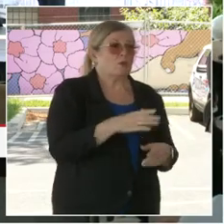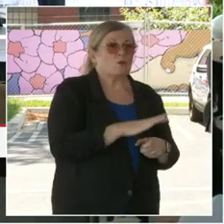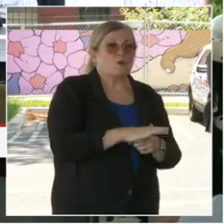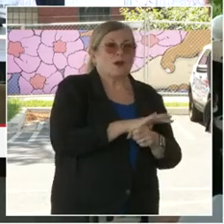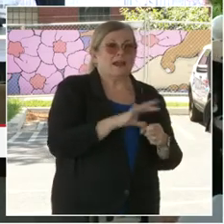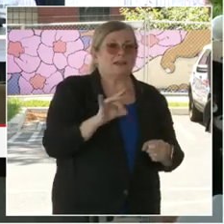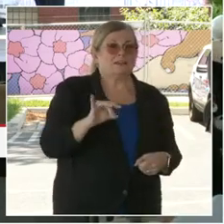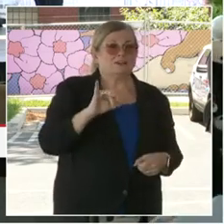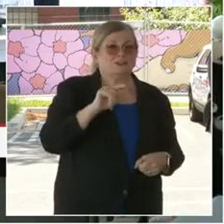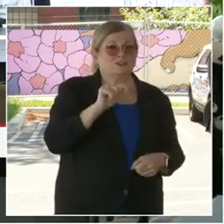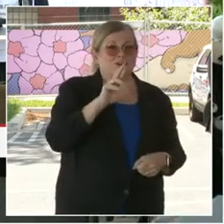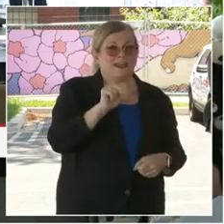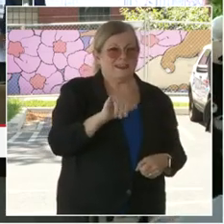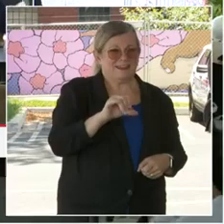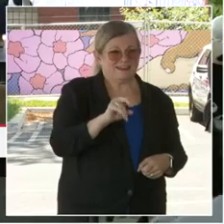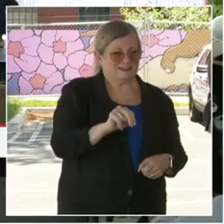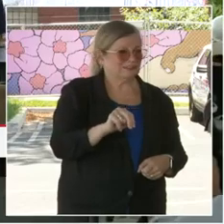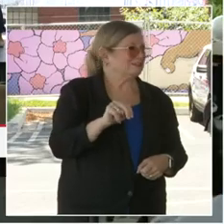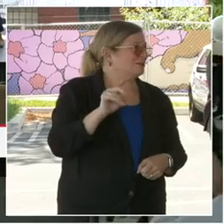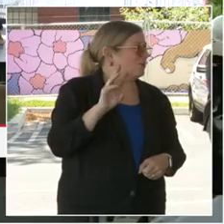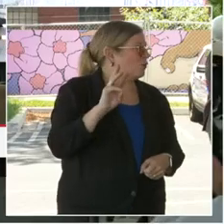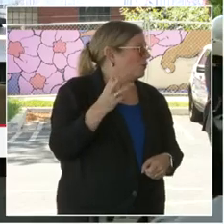White.